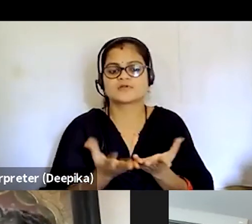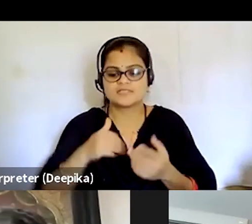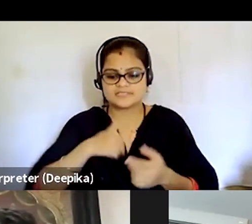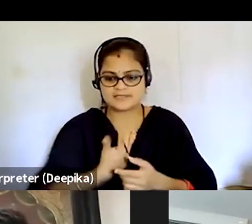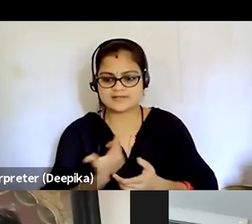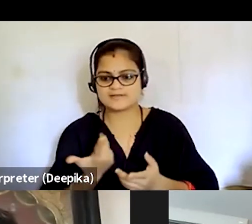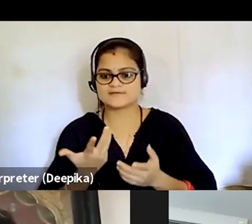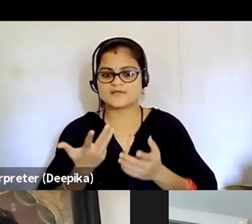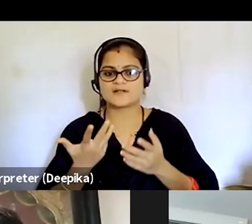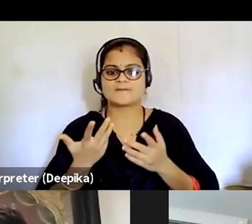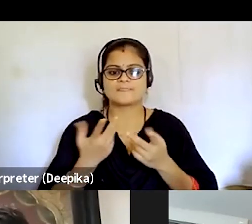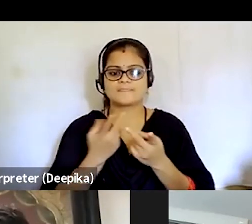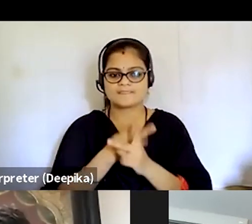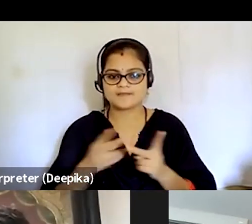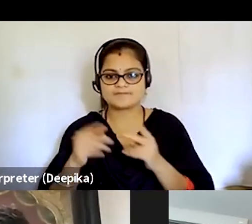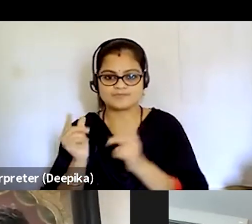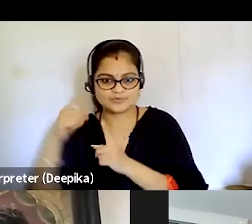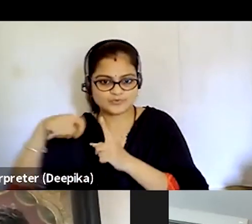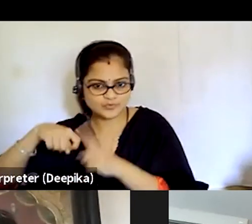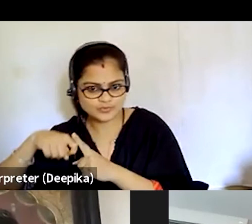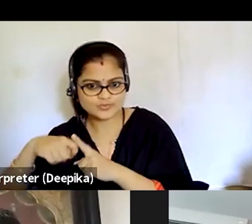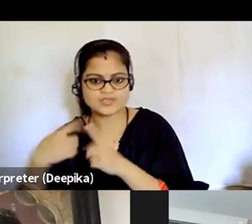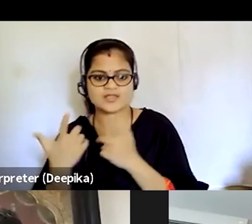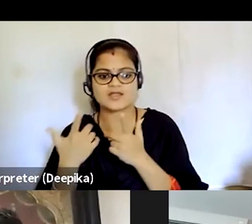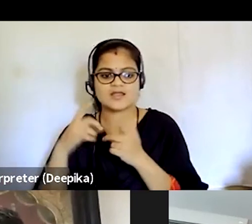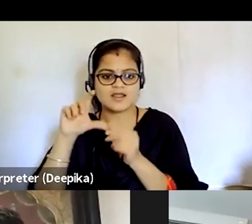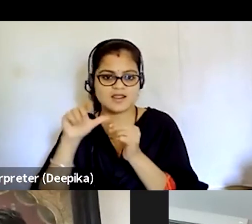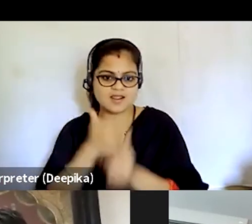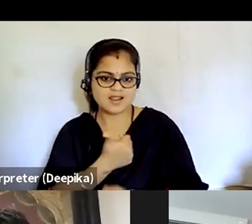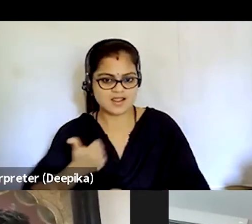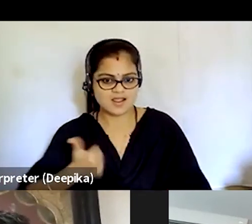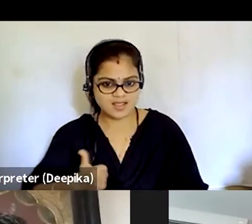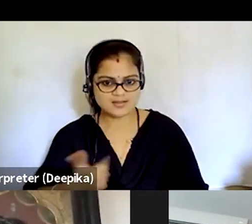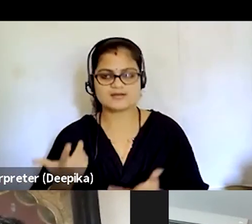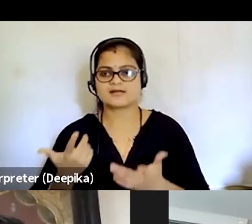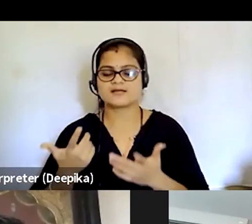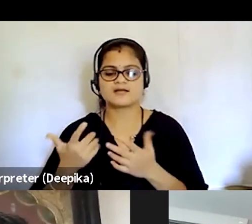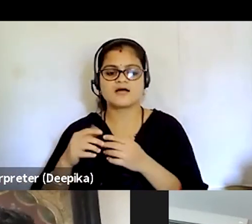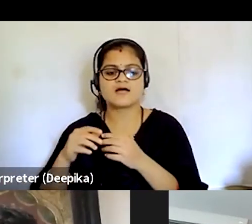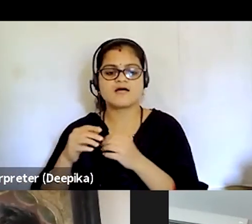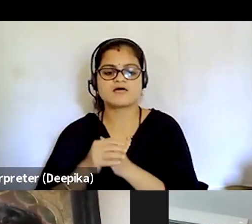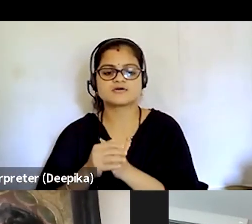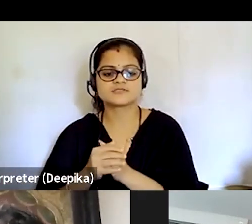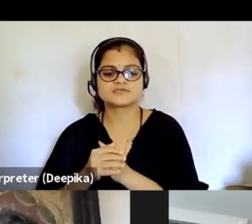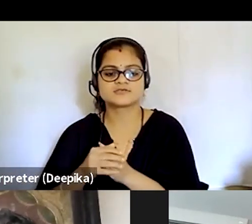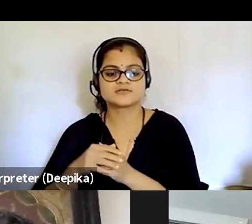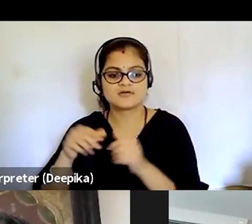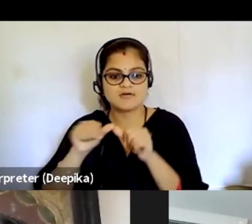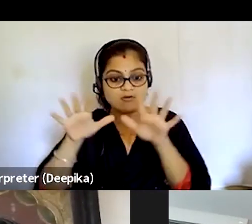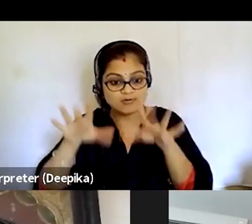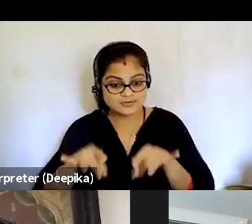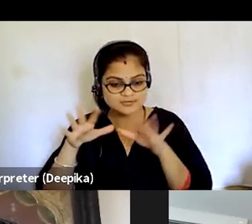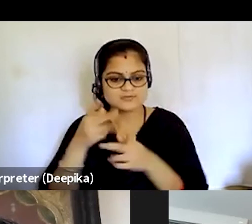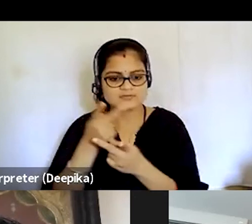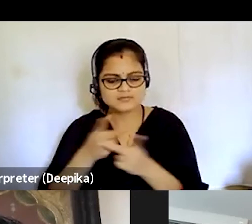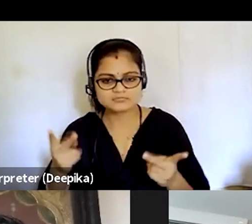get bands in from the UK, from Canada, from Australia, and it became exactly what Opus was.